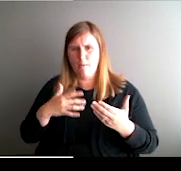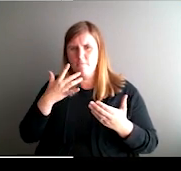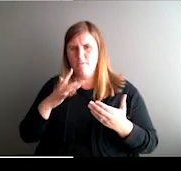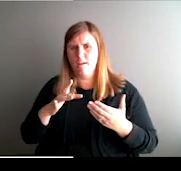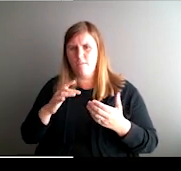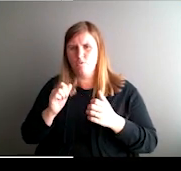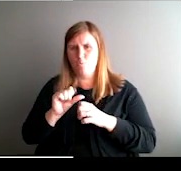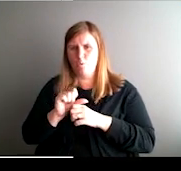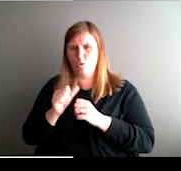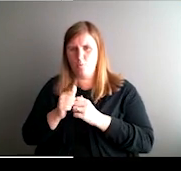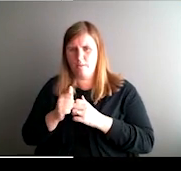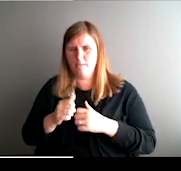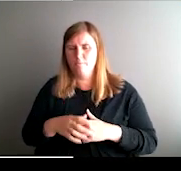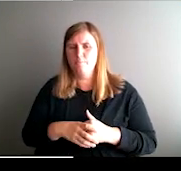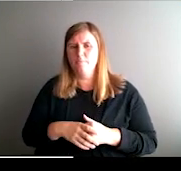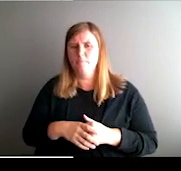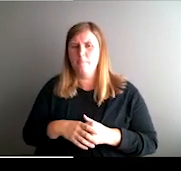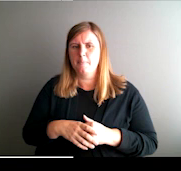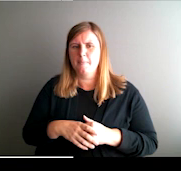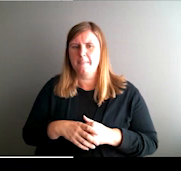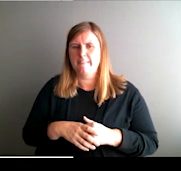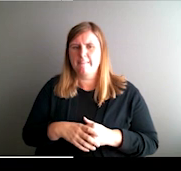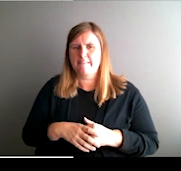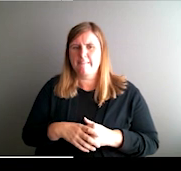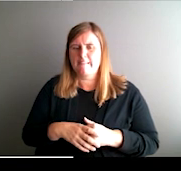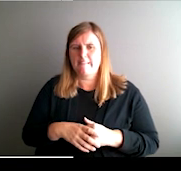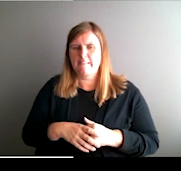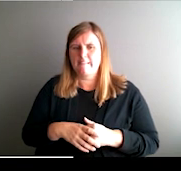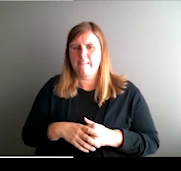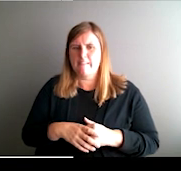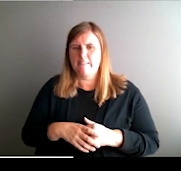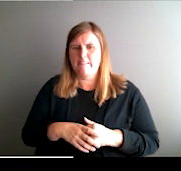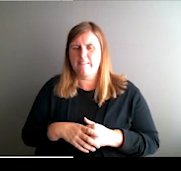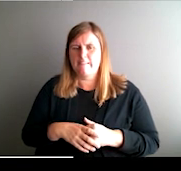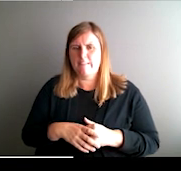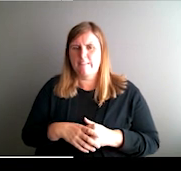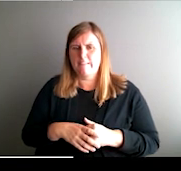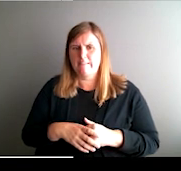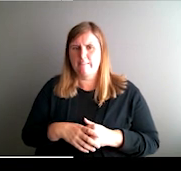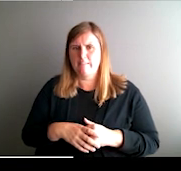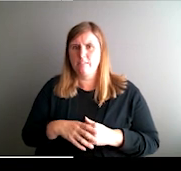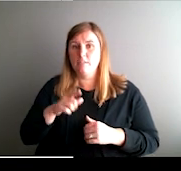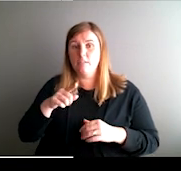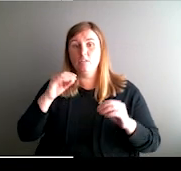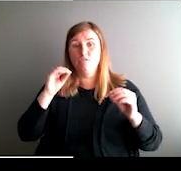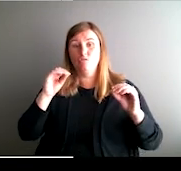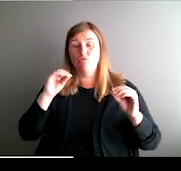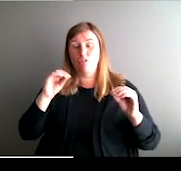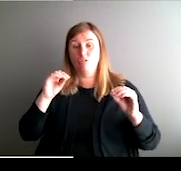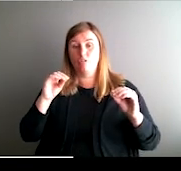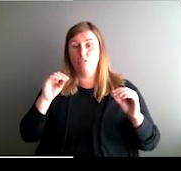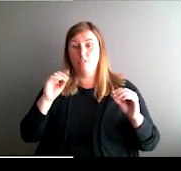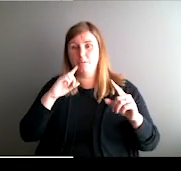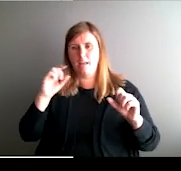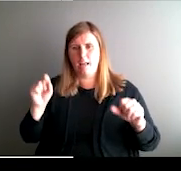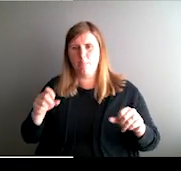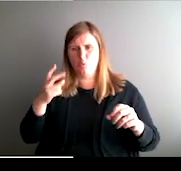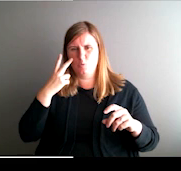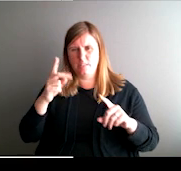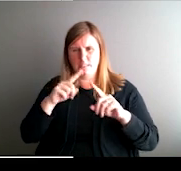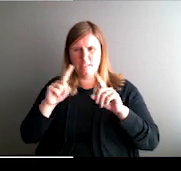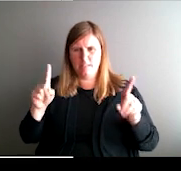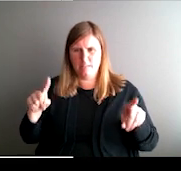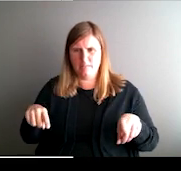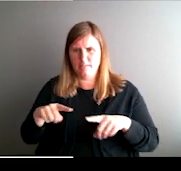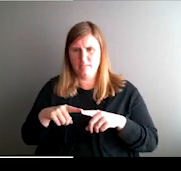work. And what you're looking at up here is the instructor is going to be able to see this. They'll